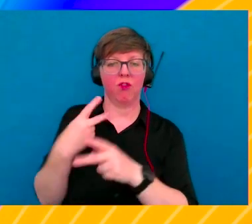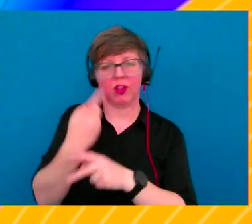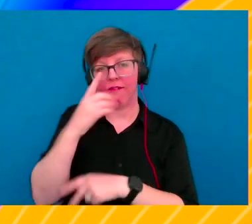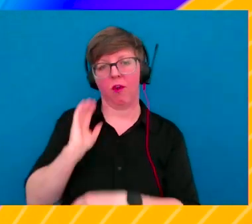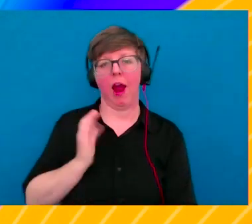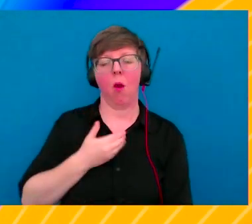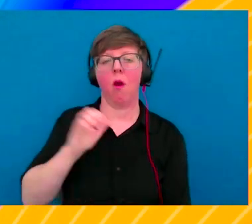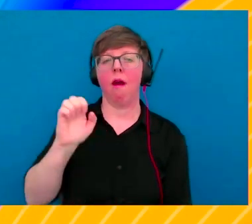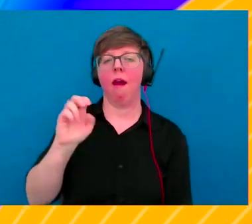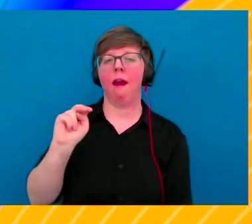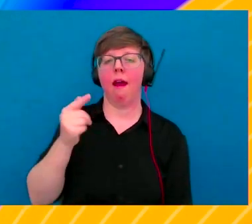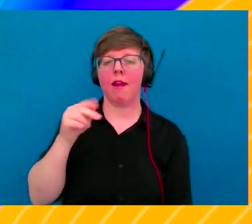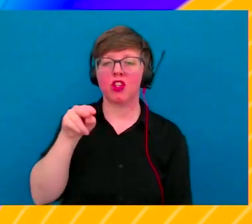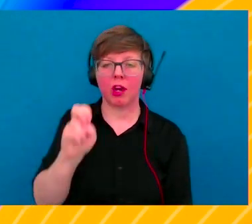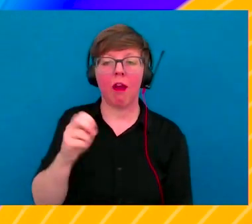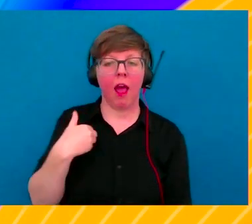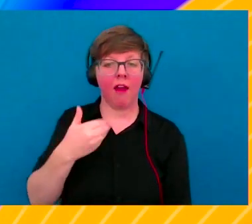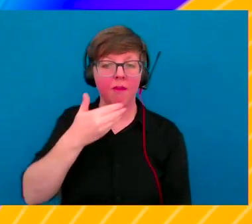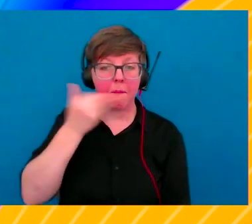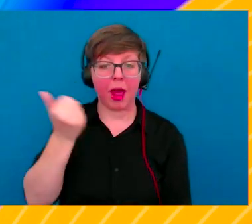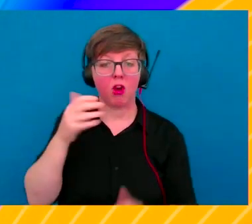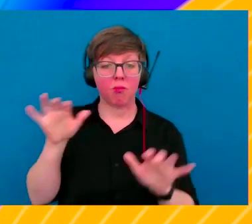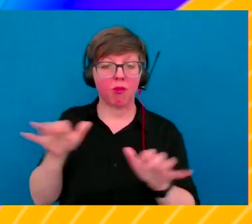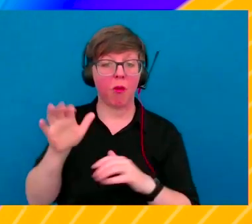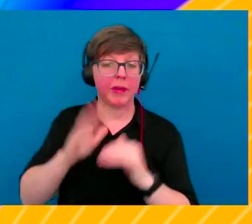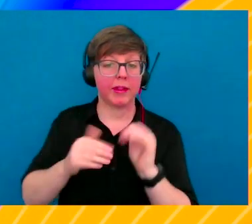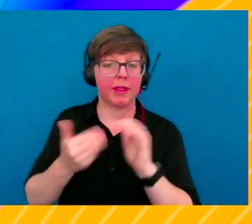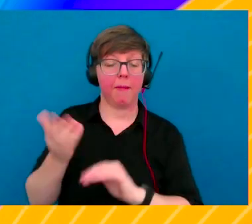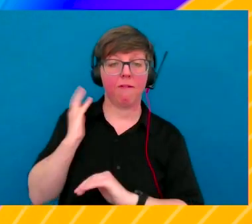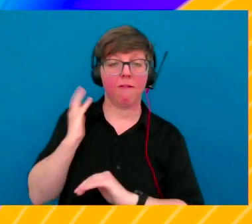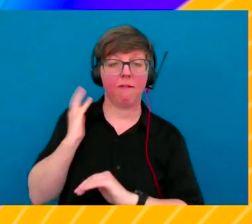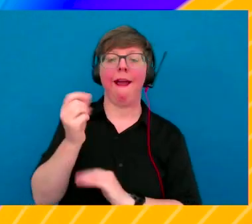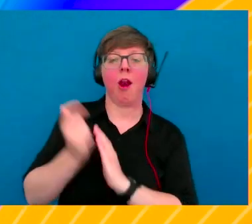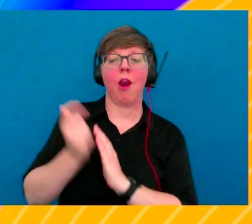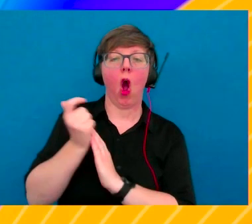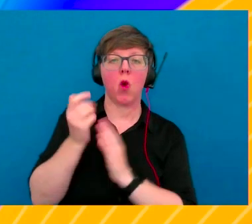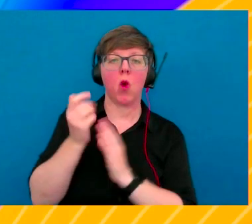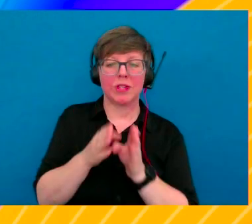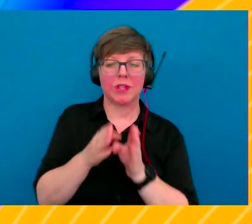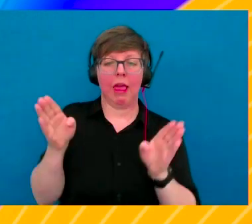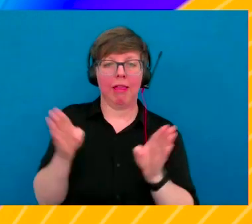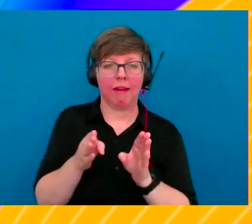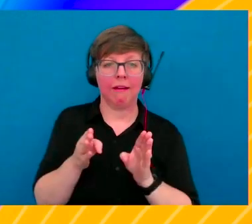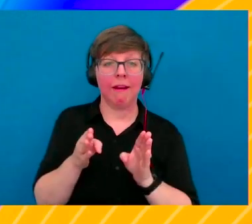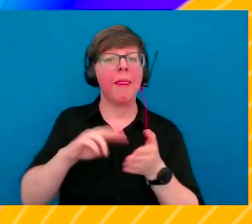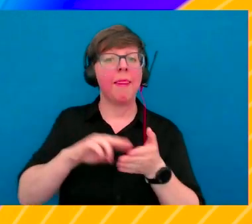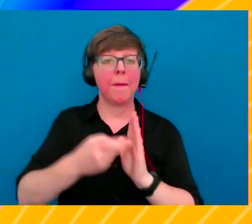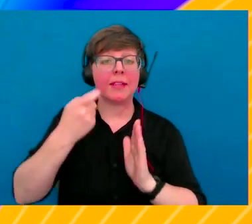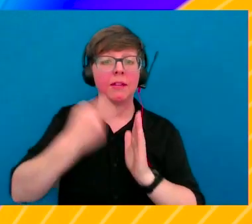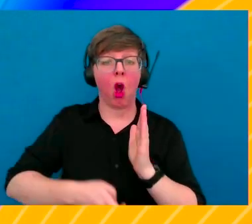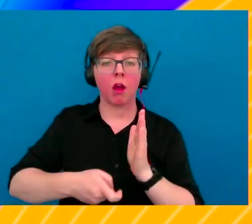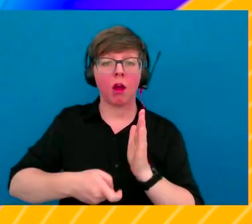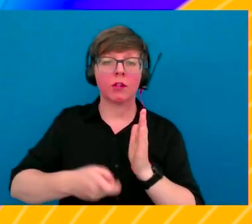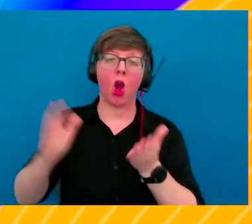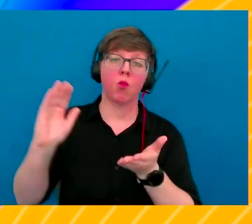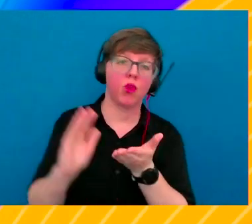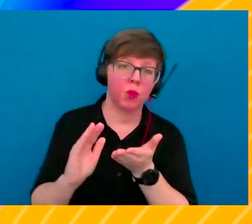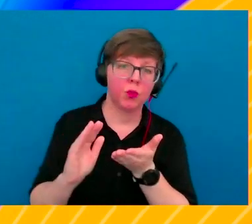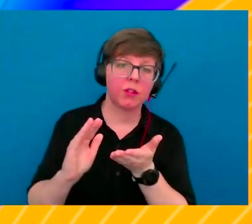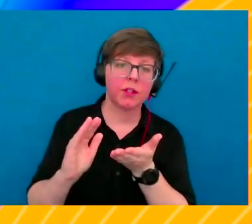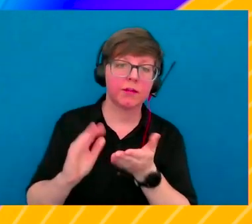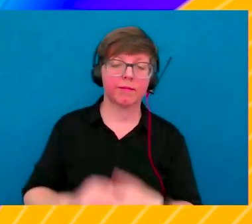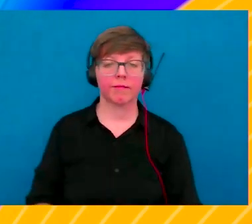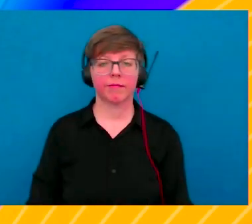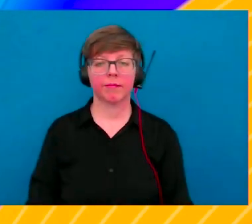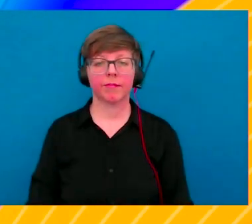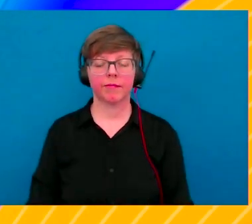well as auto scaling for even further reduced costs. Awesome. Yeah, auto Uh, scaling. Oh, sorry. Go